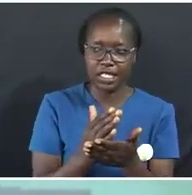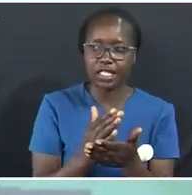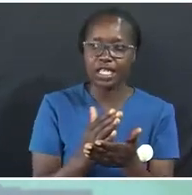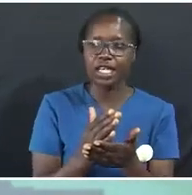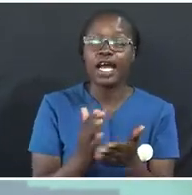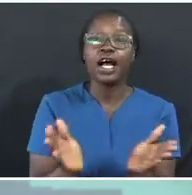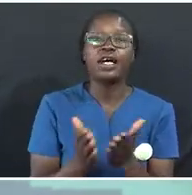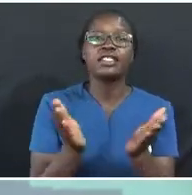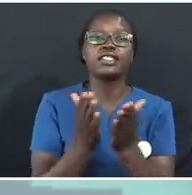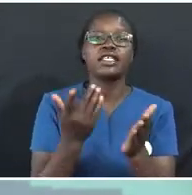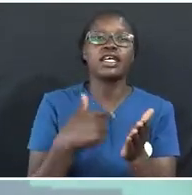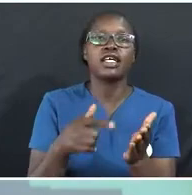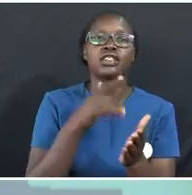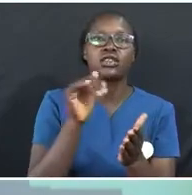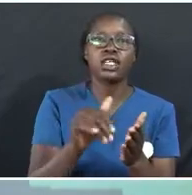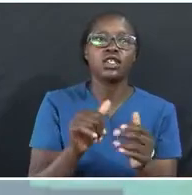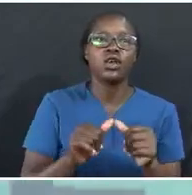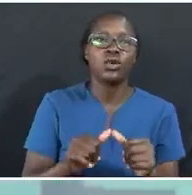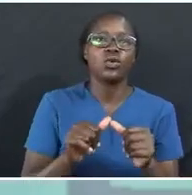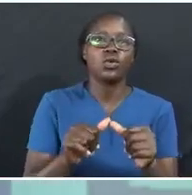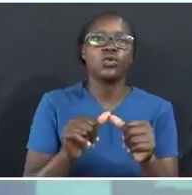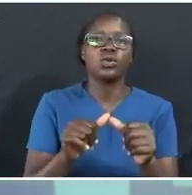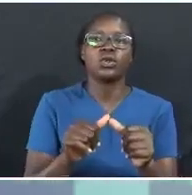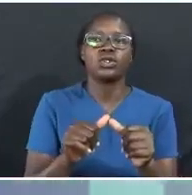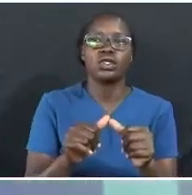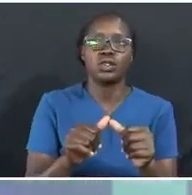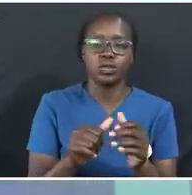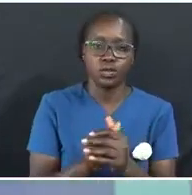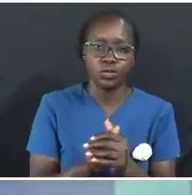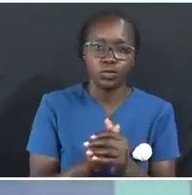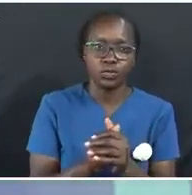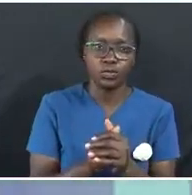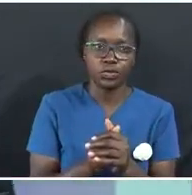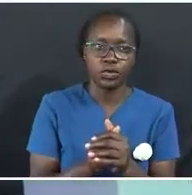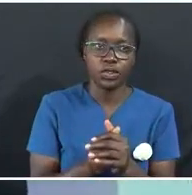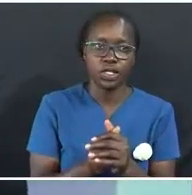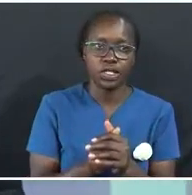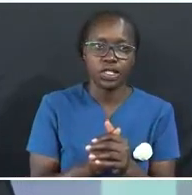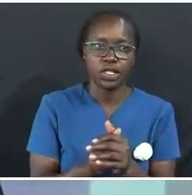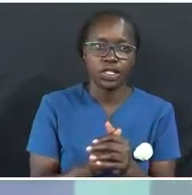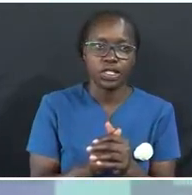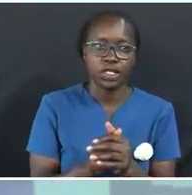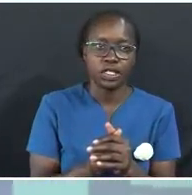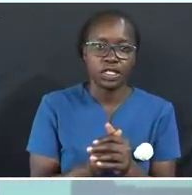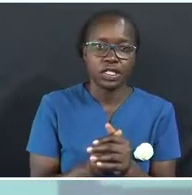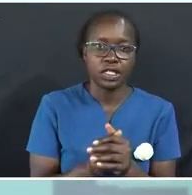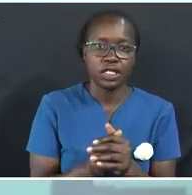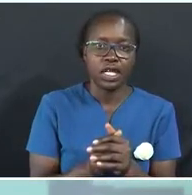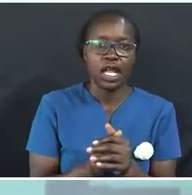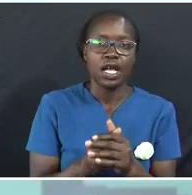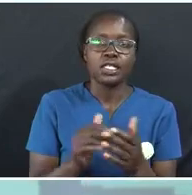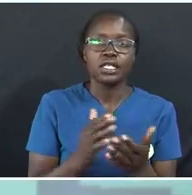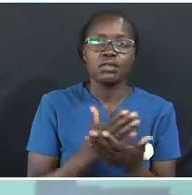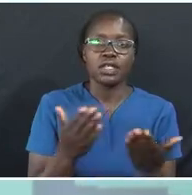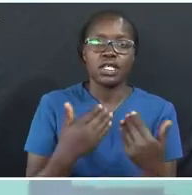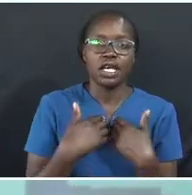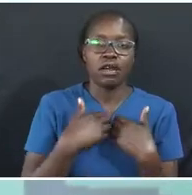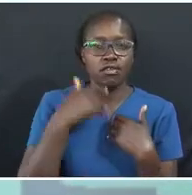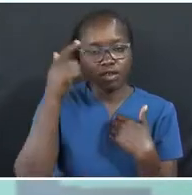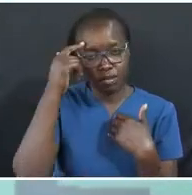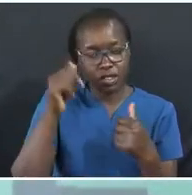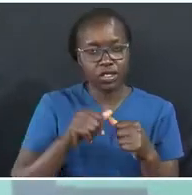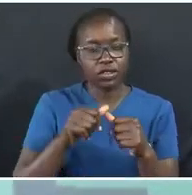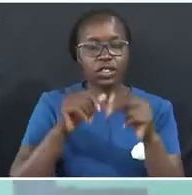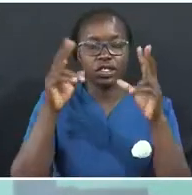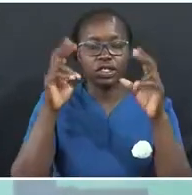so that we keep on working for the Lord. So one thing which you must have in mind, the quinquennial theme